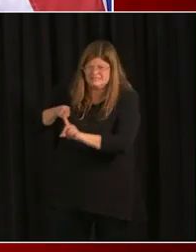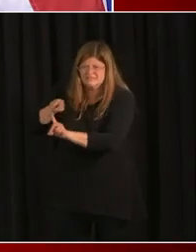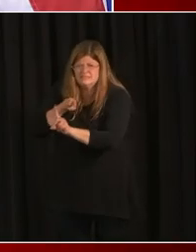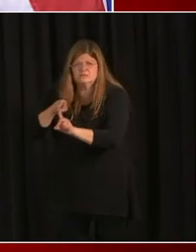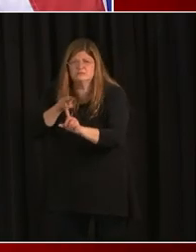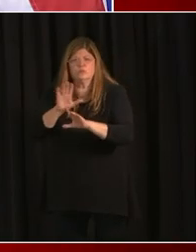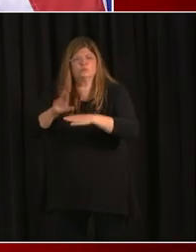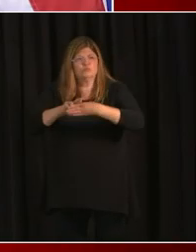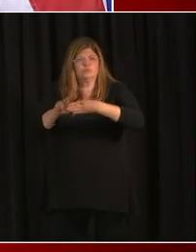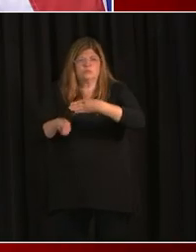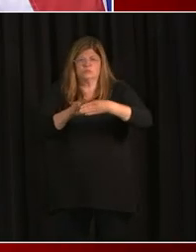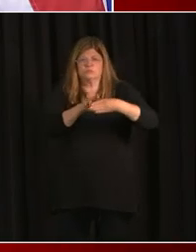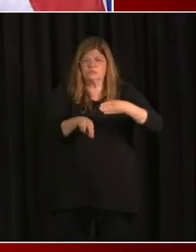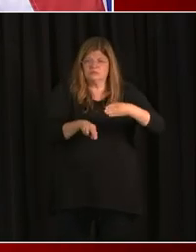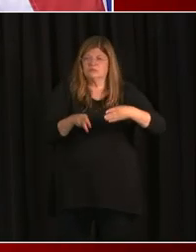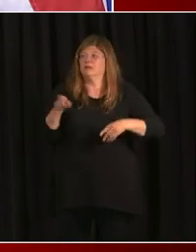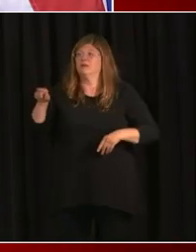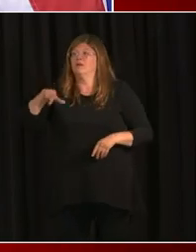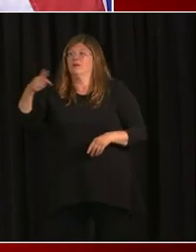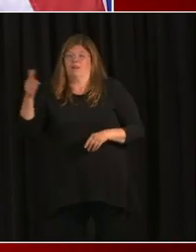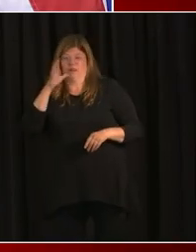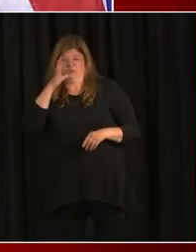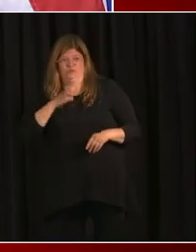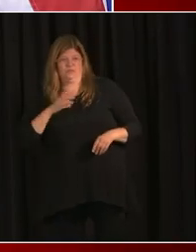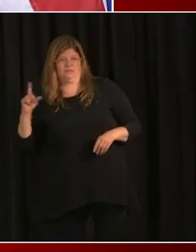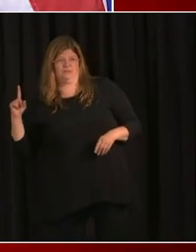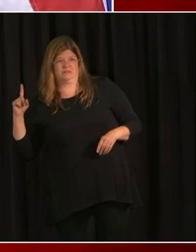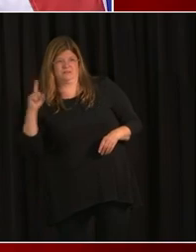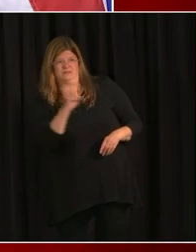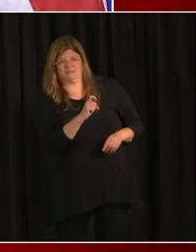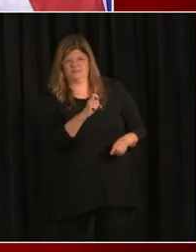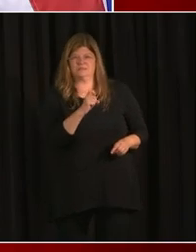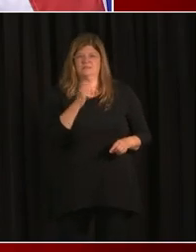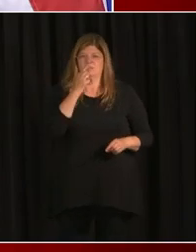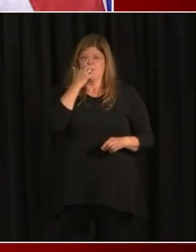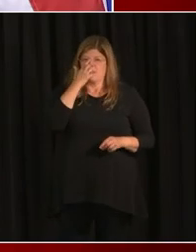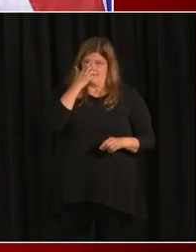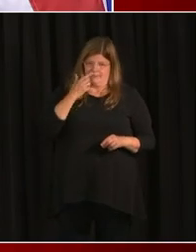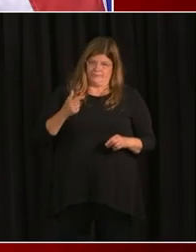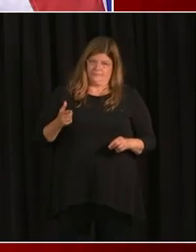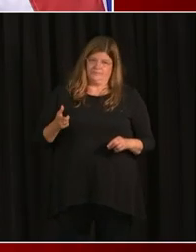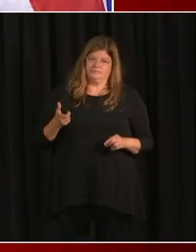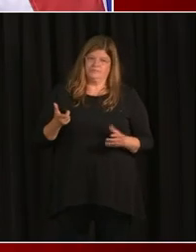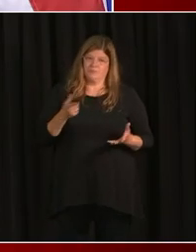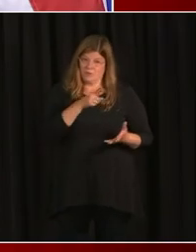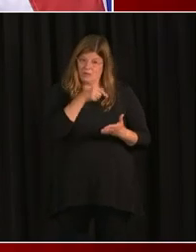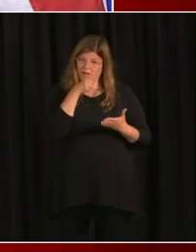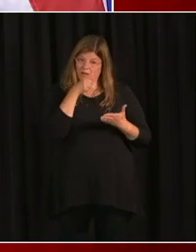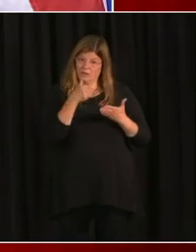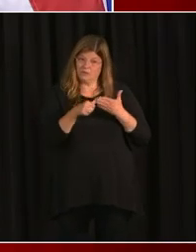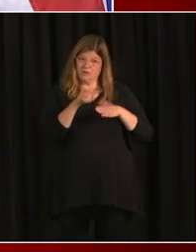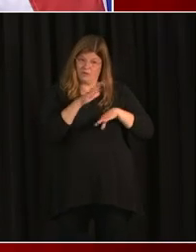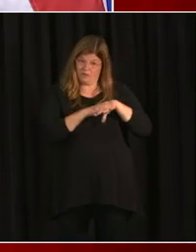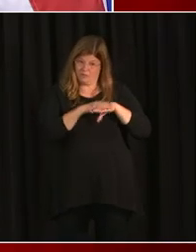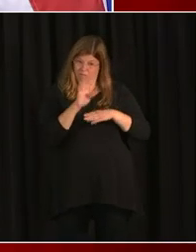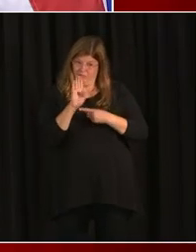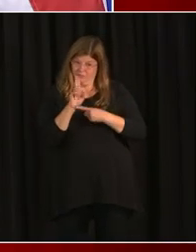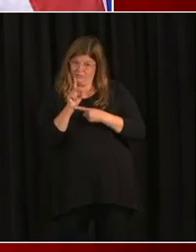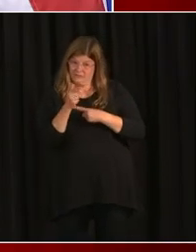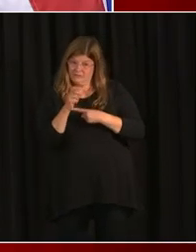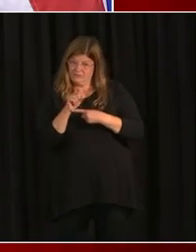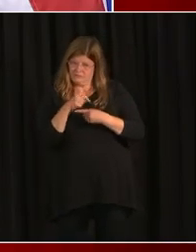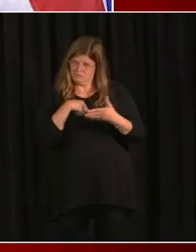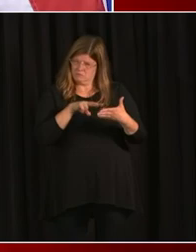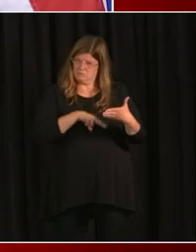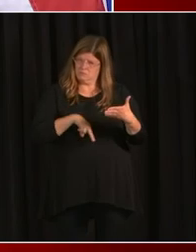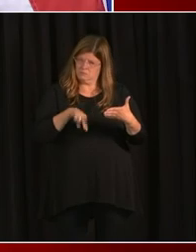Yes. Can I also ask, Mayor, about your letter on the budget that we just read? Just so I understand,